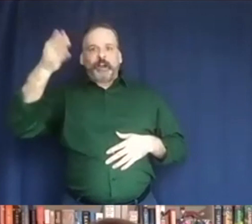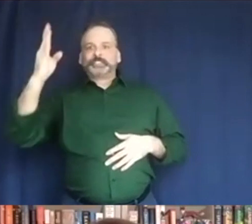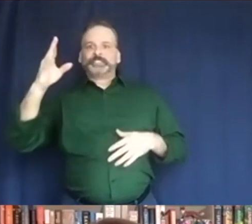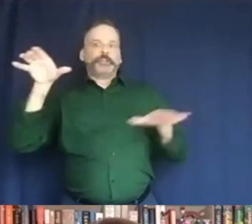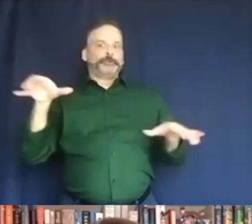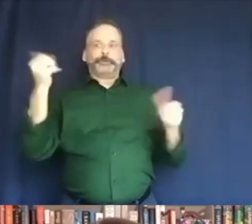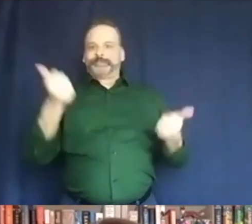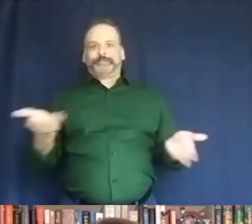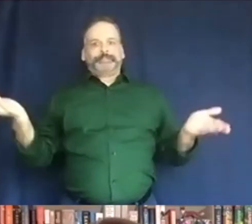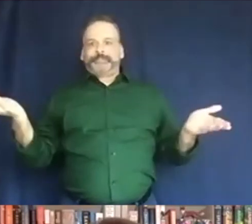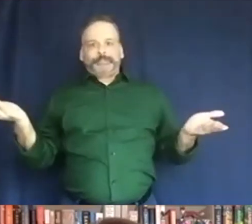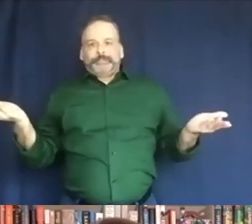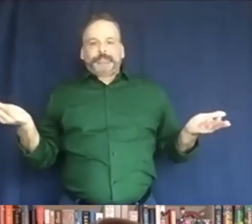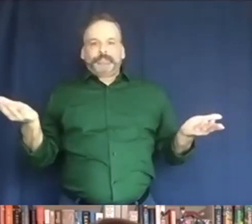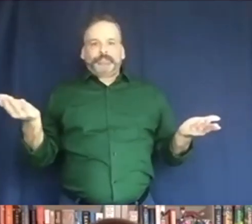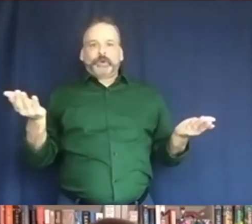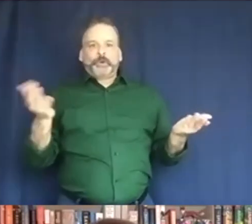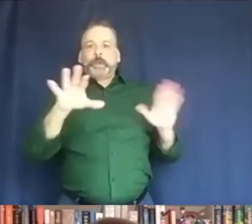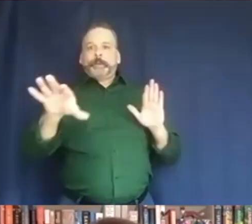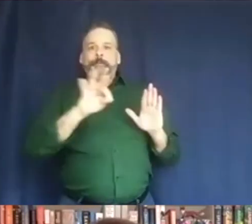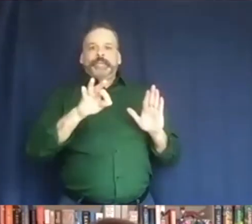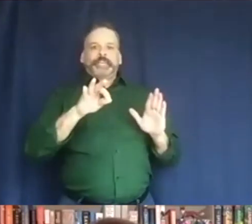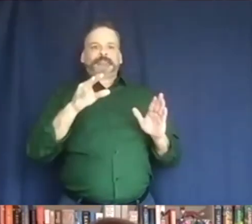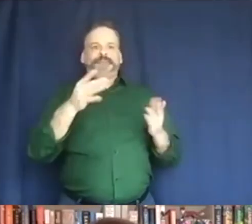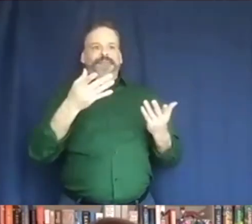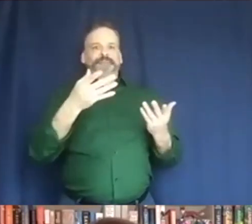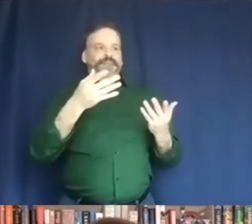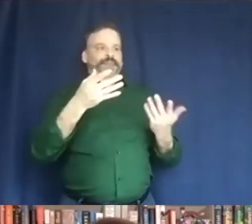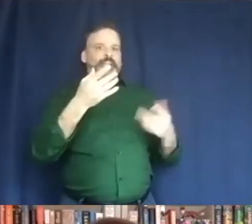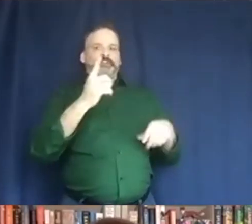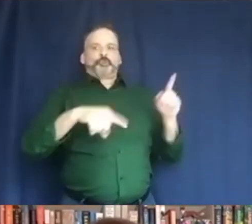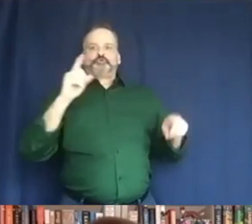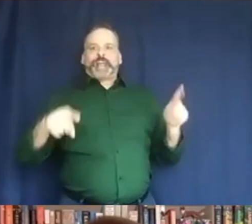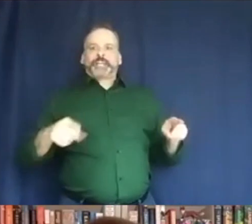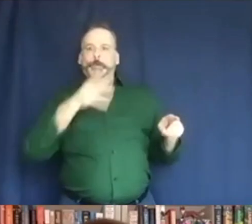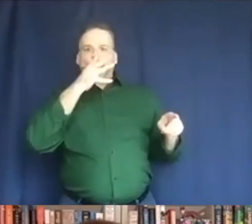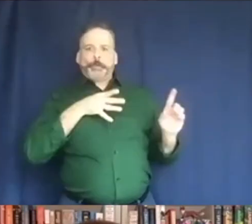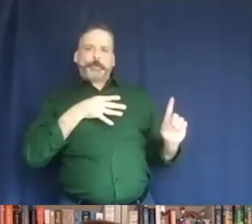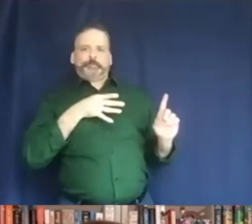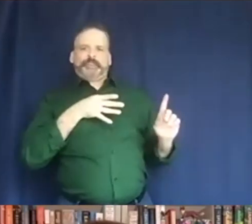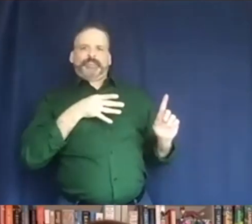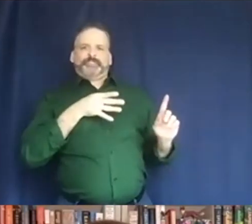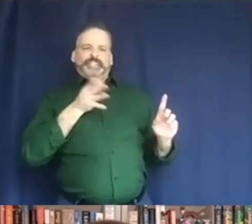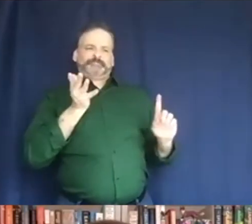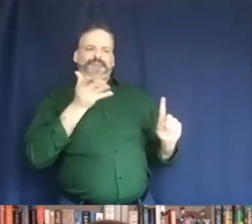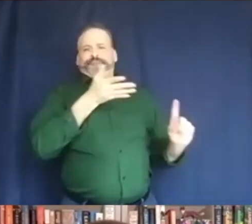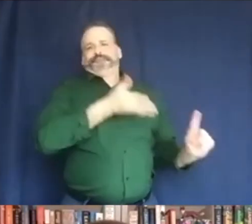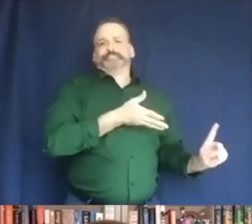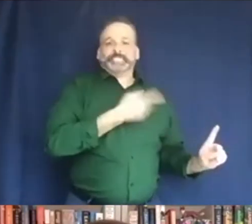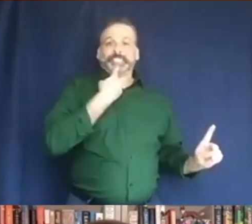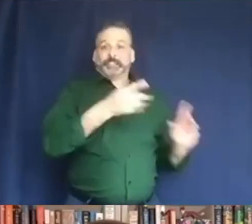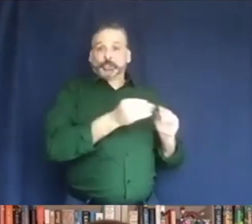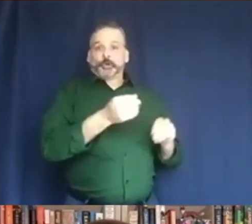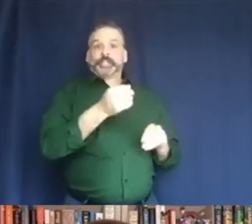So like picking a random side woman and kind of like telling her story, especially since she is the mother of